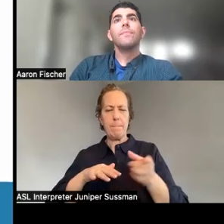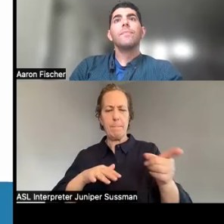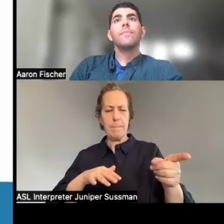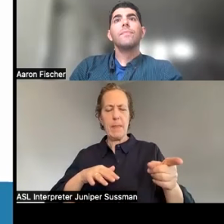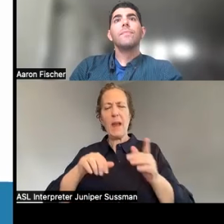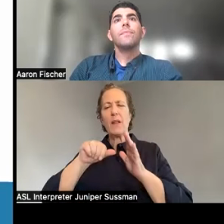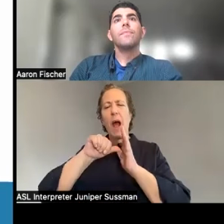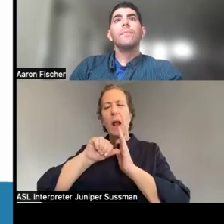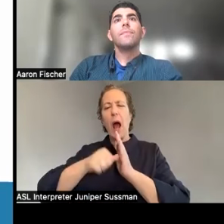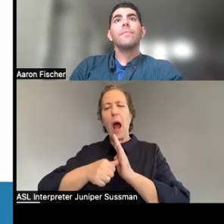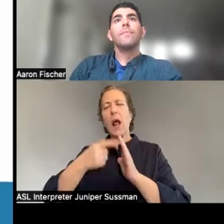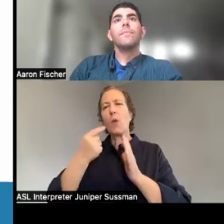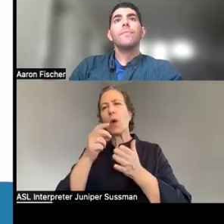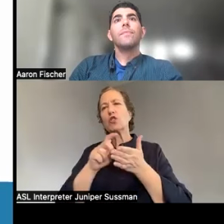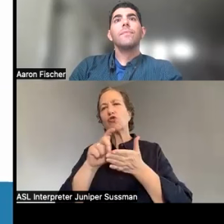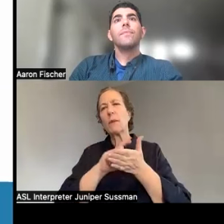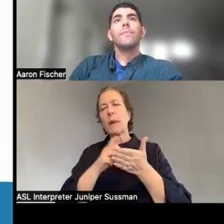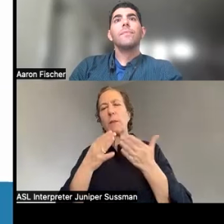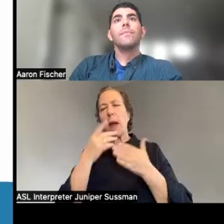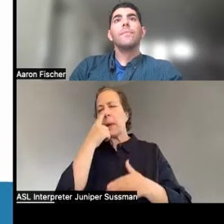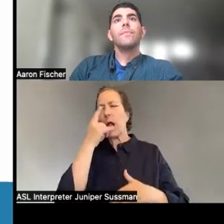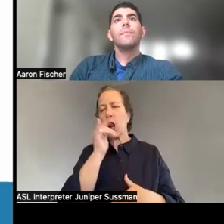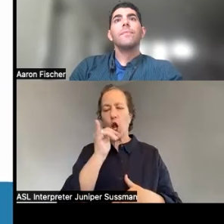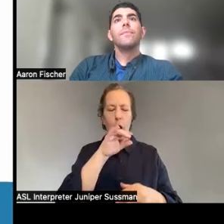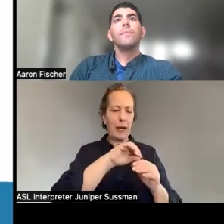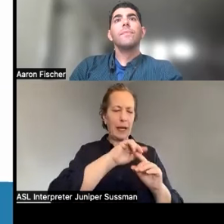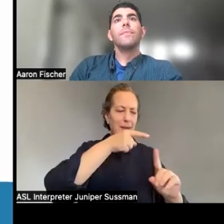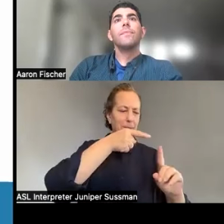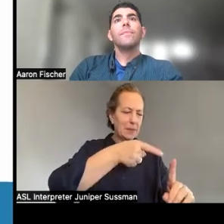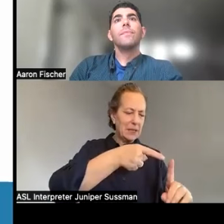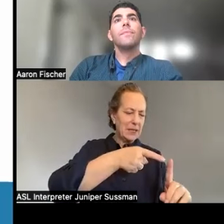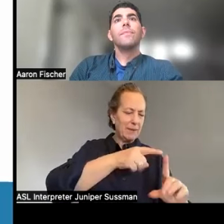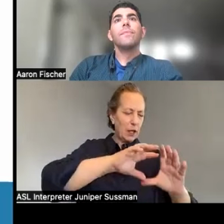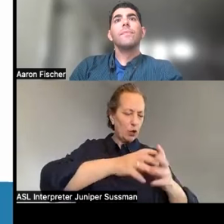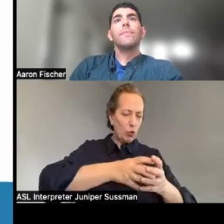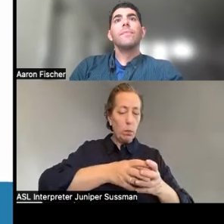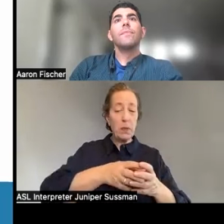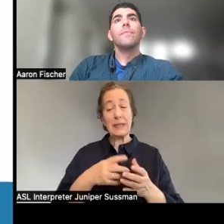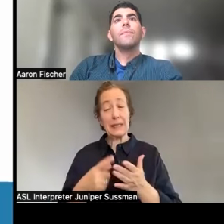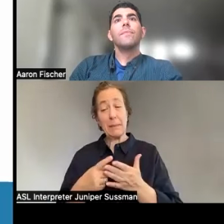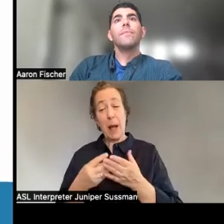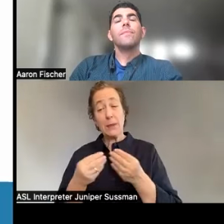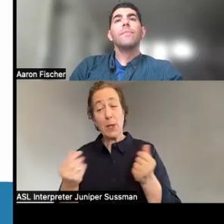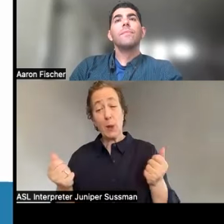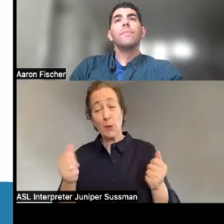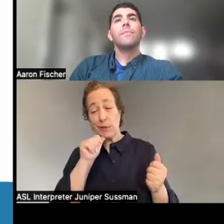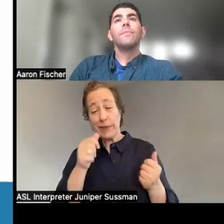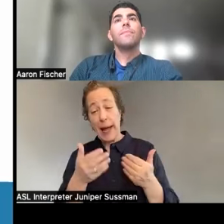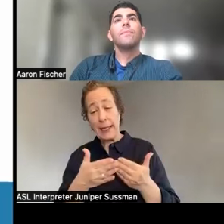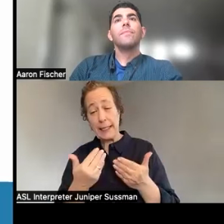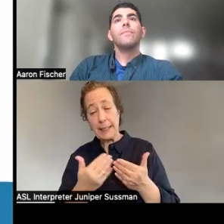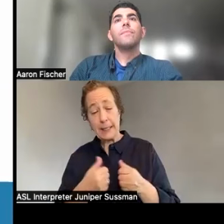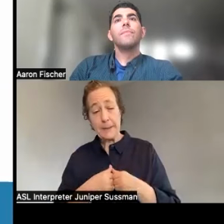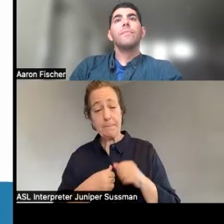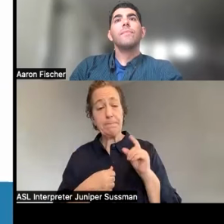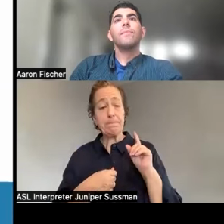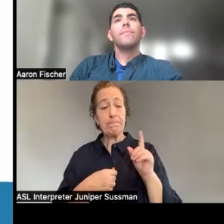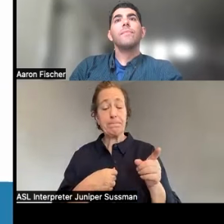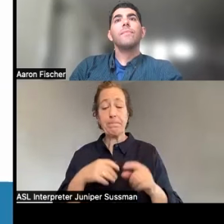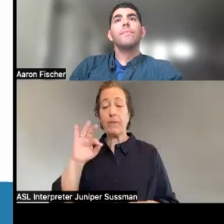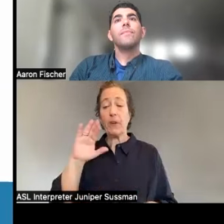in specific populations or identities, sometimes where there are no easy solutions. So this one is about Frank, who lives